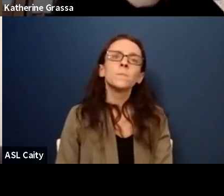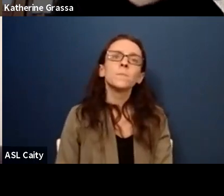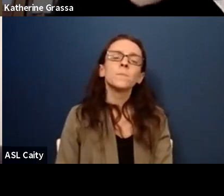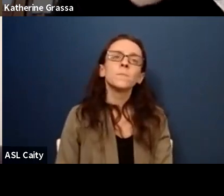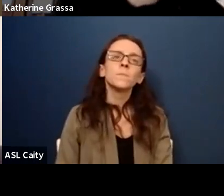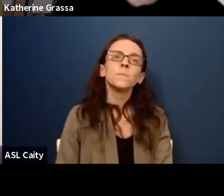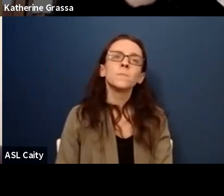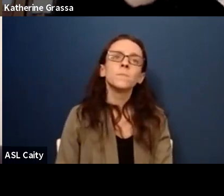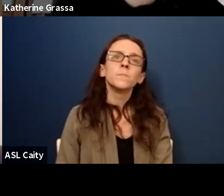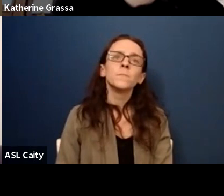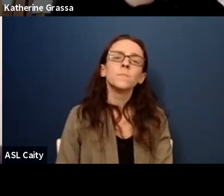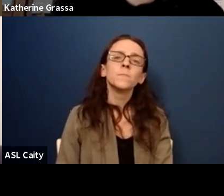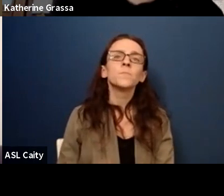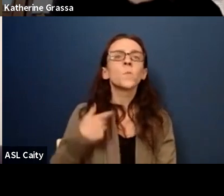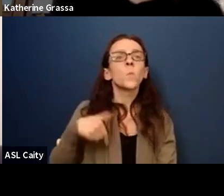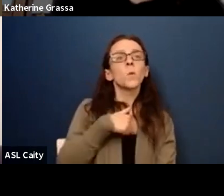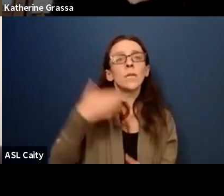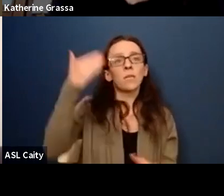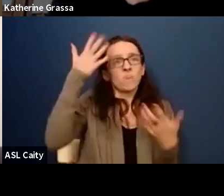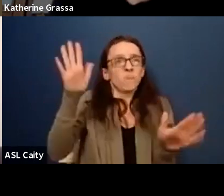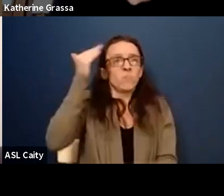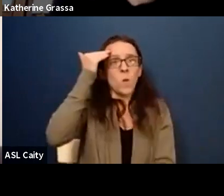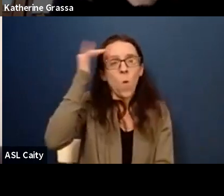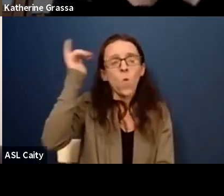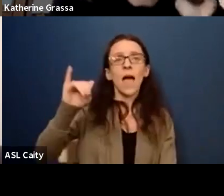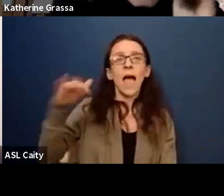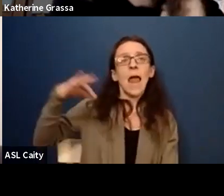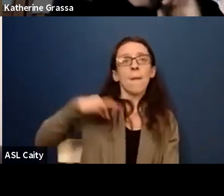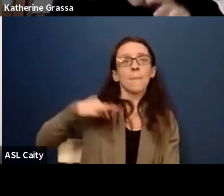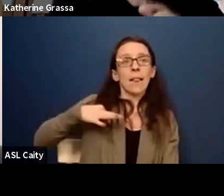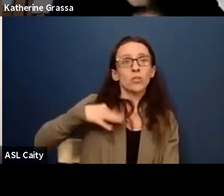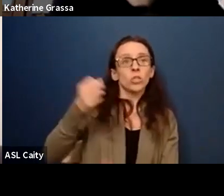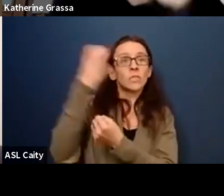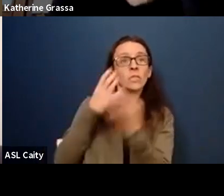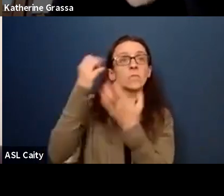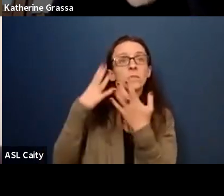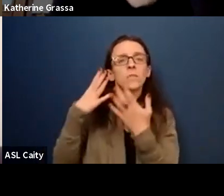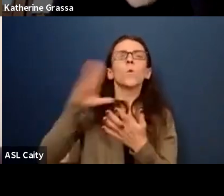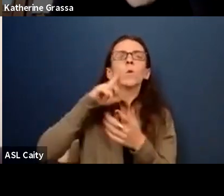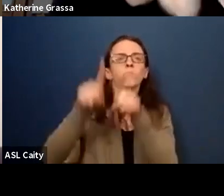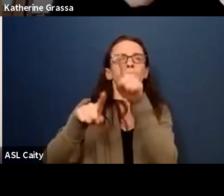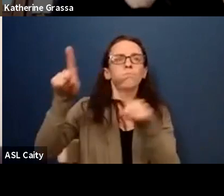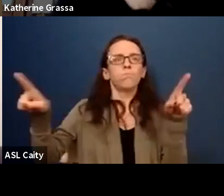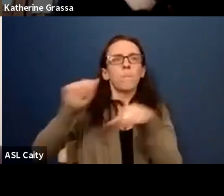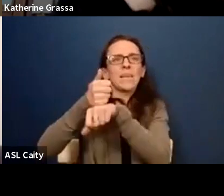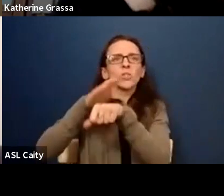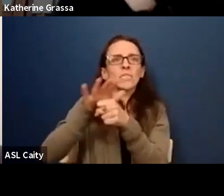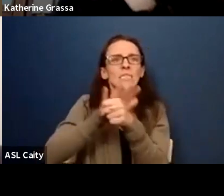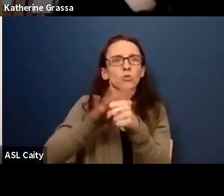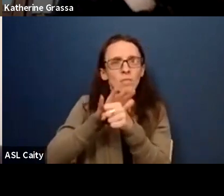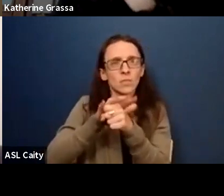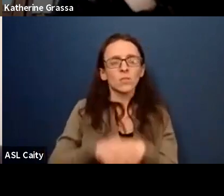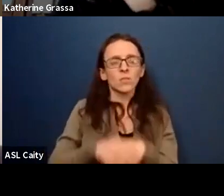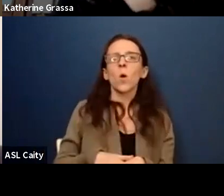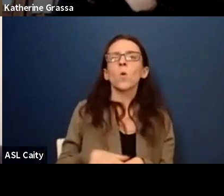applications differ across the district. And so to increase representation from feeder schools,